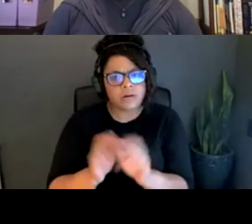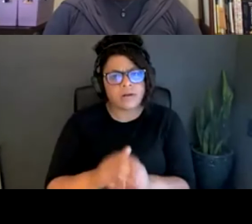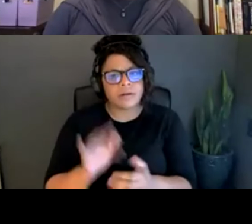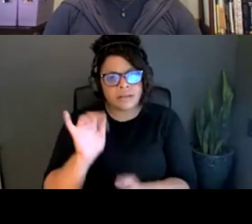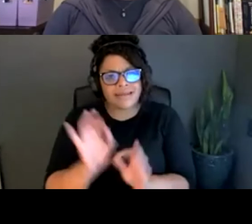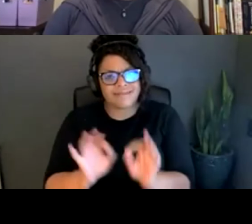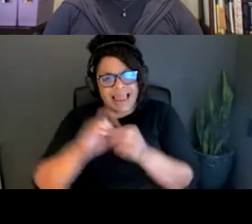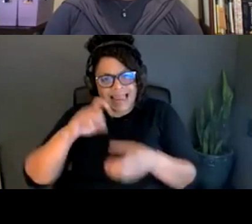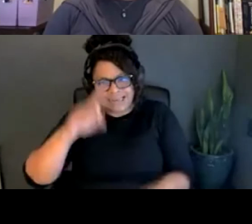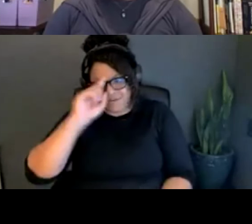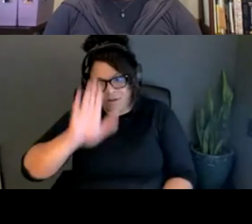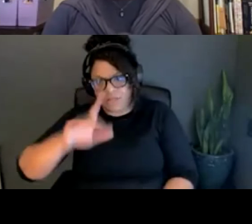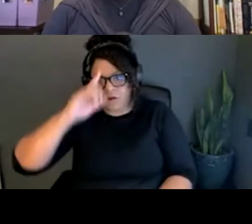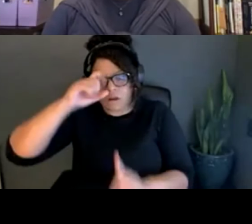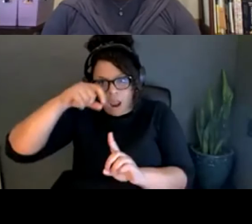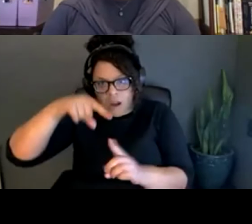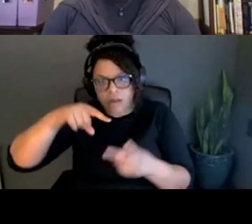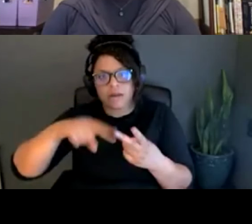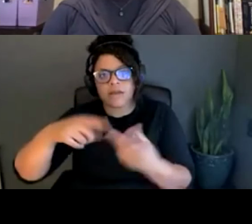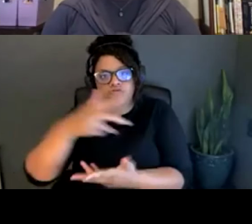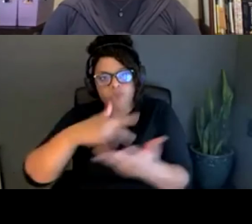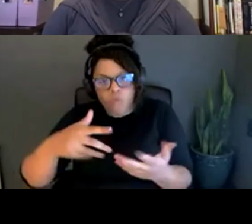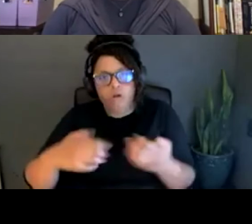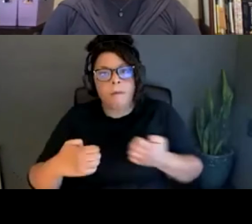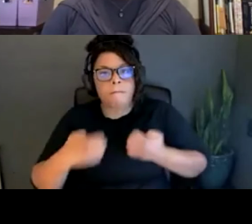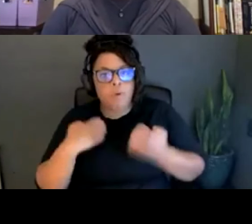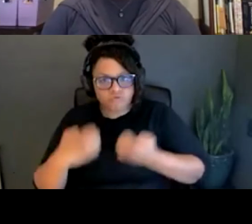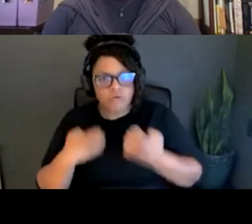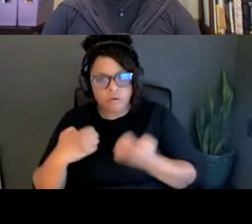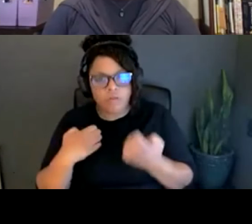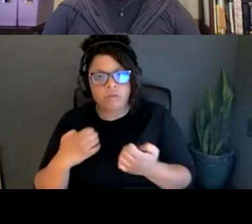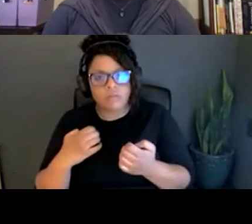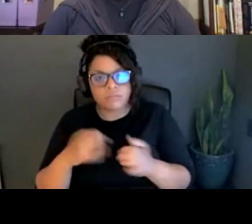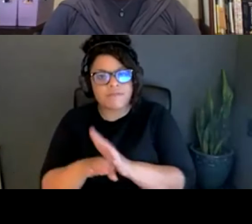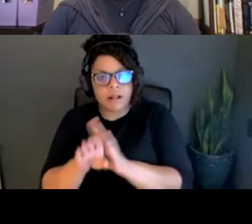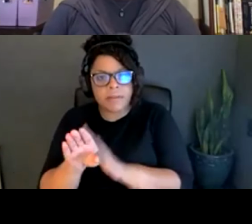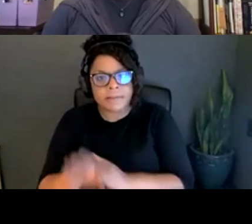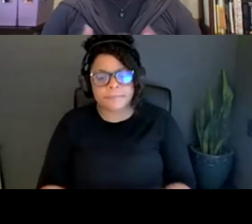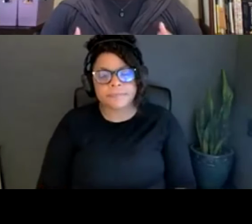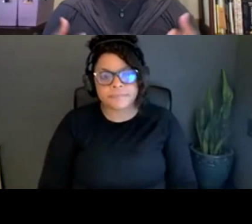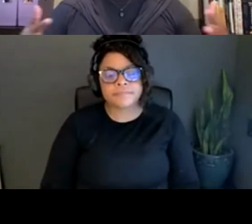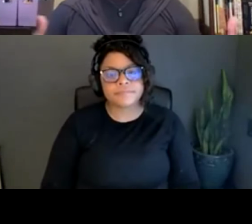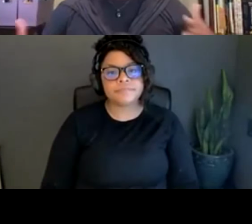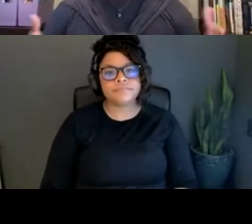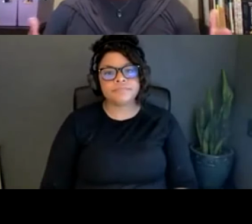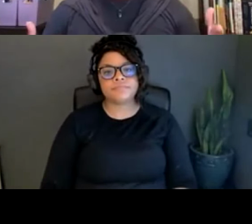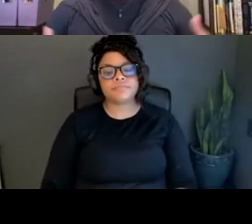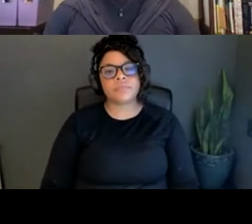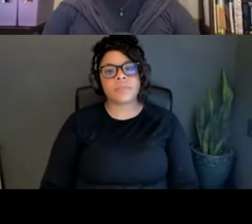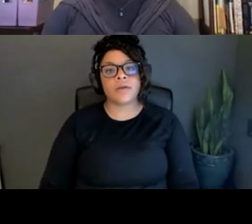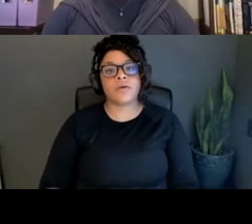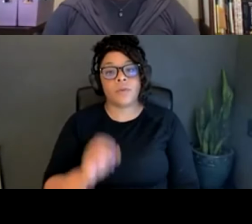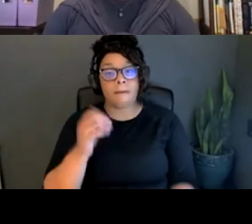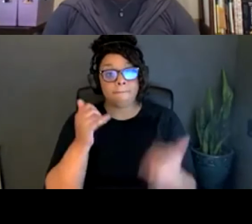for cognitive, social, and emotional childhood development. And so play should be